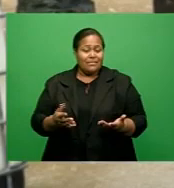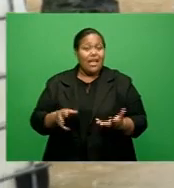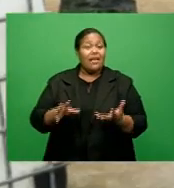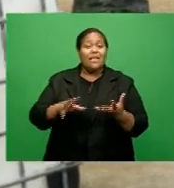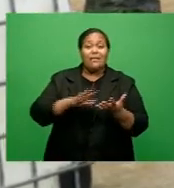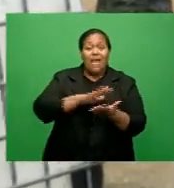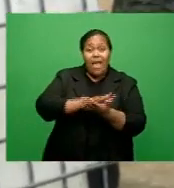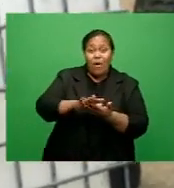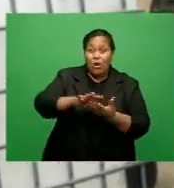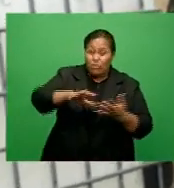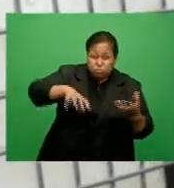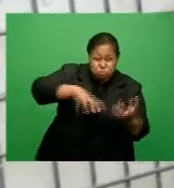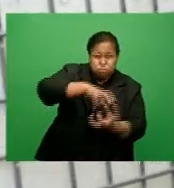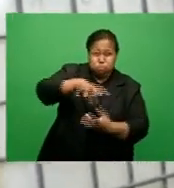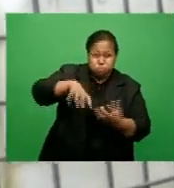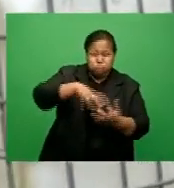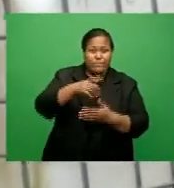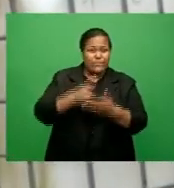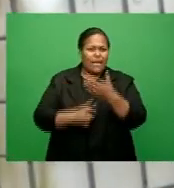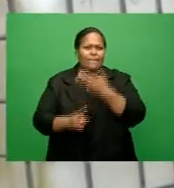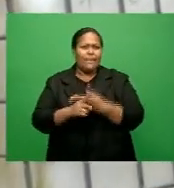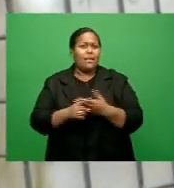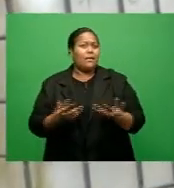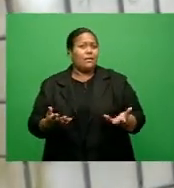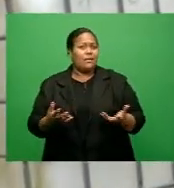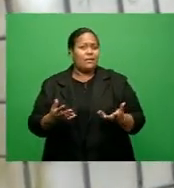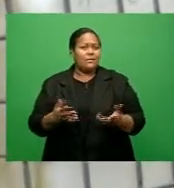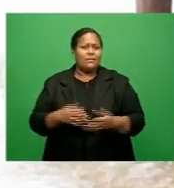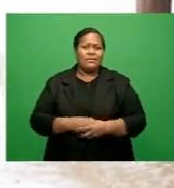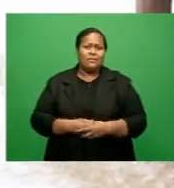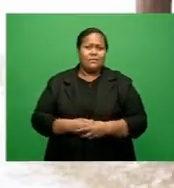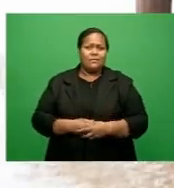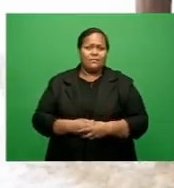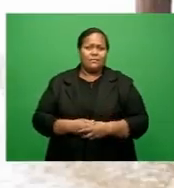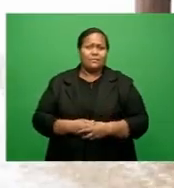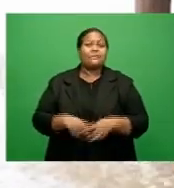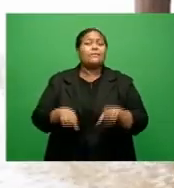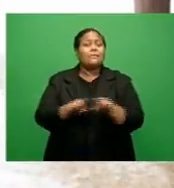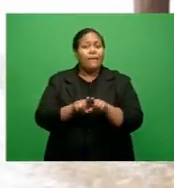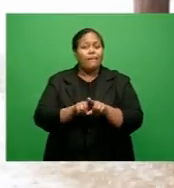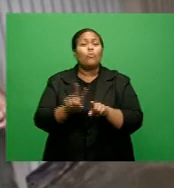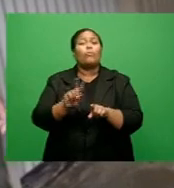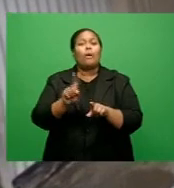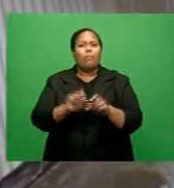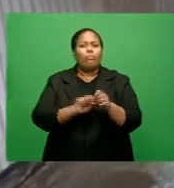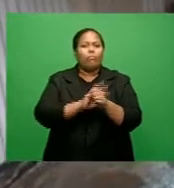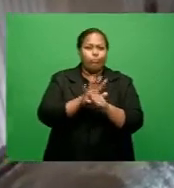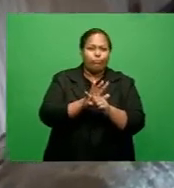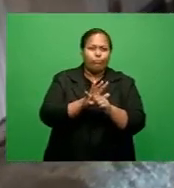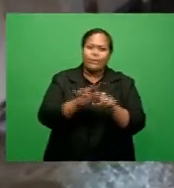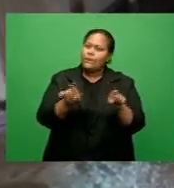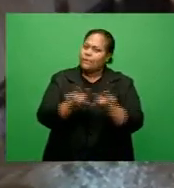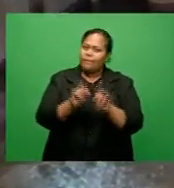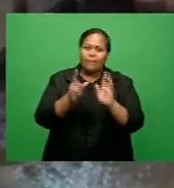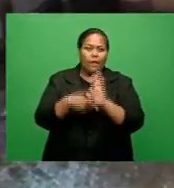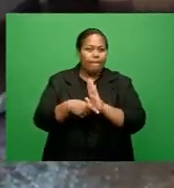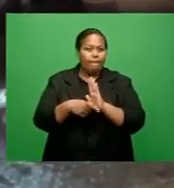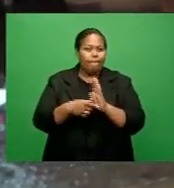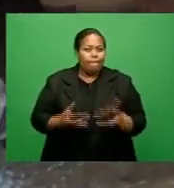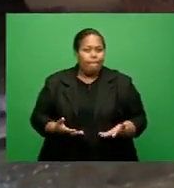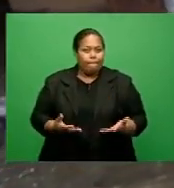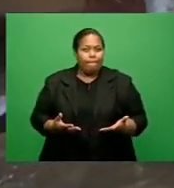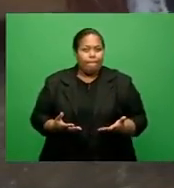Harold struck us in the middle of Fiji's short-lived coronavirus outbreak. In those